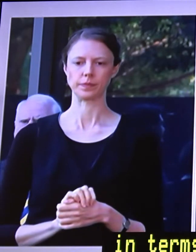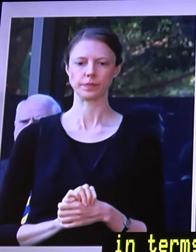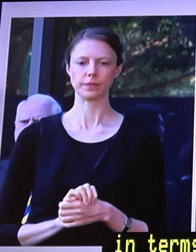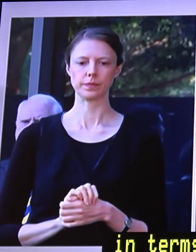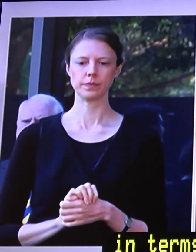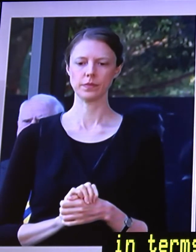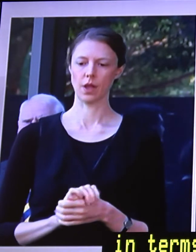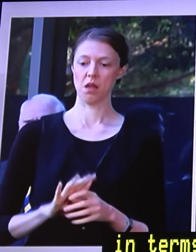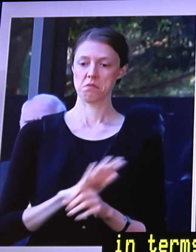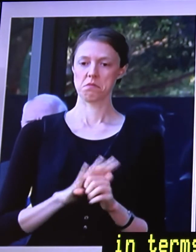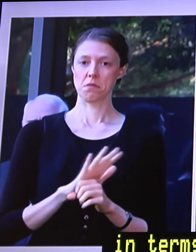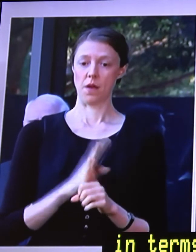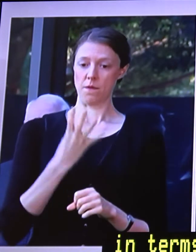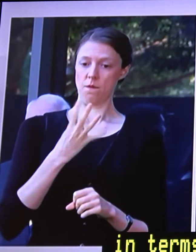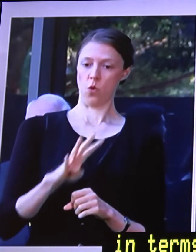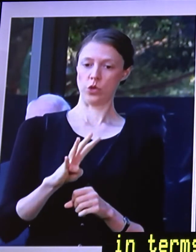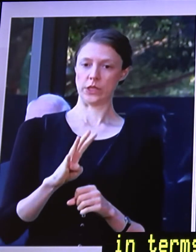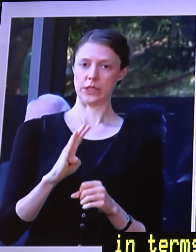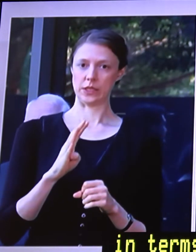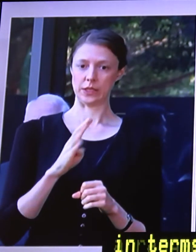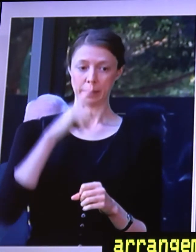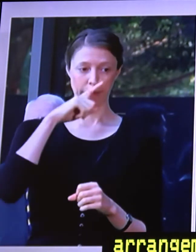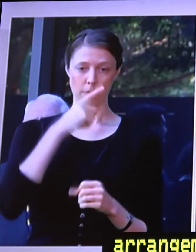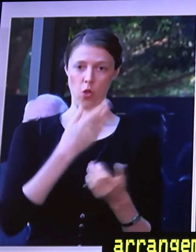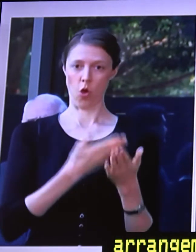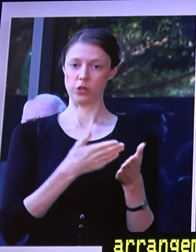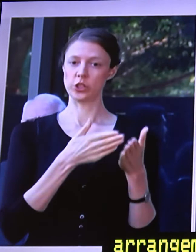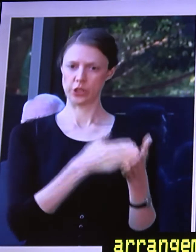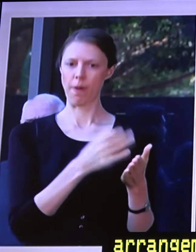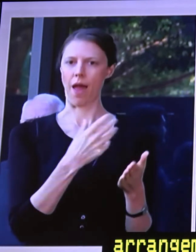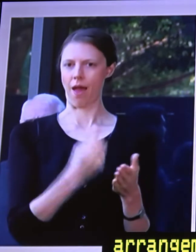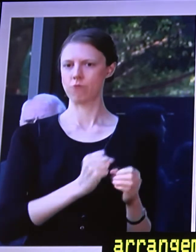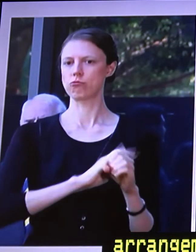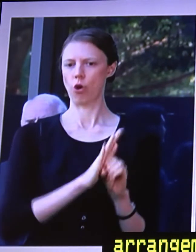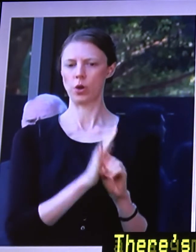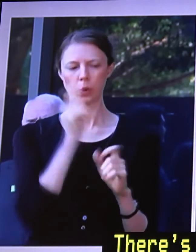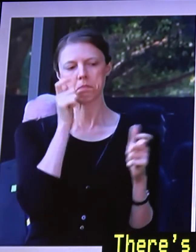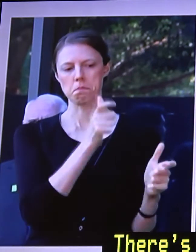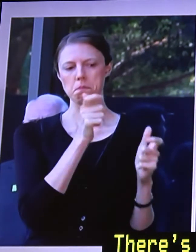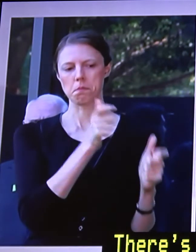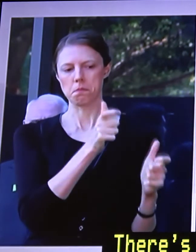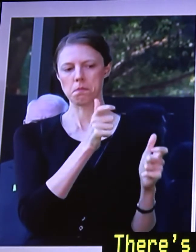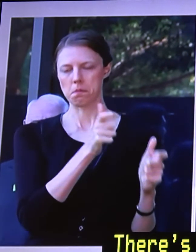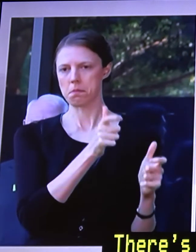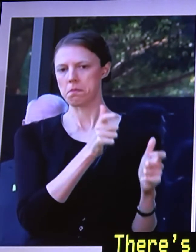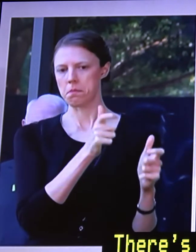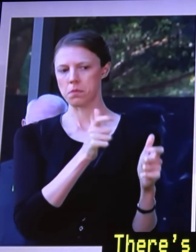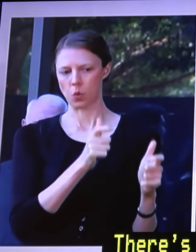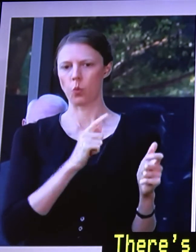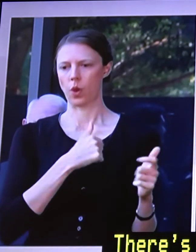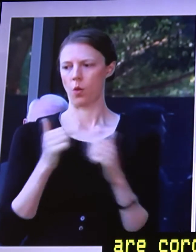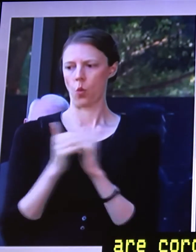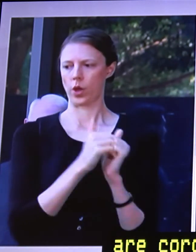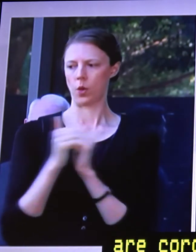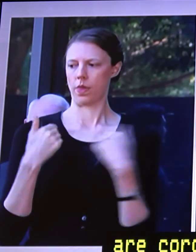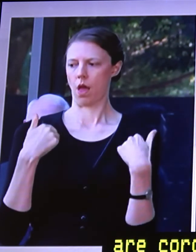crew members who are corona positive that Health are monitoring closely, and will continue to work with Health between now and Thursday to bring